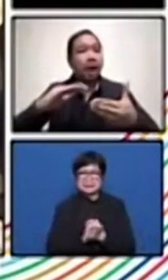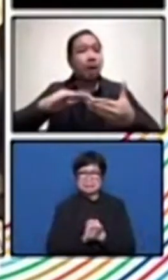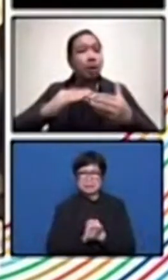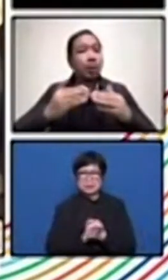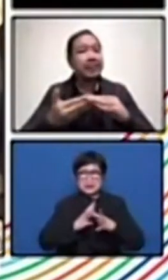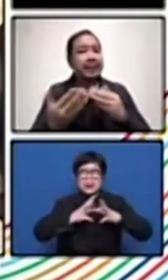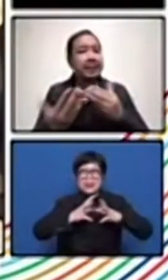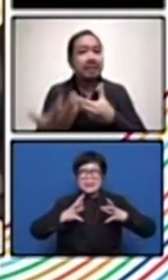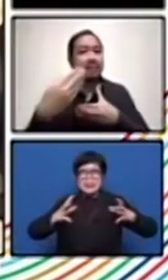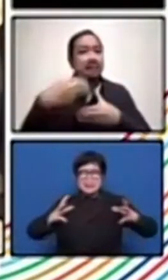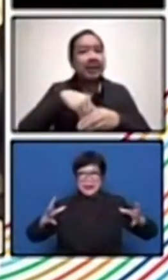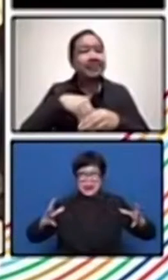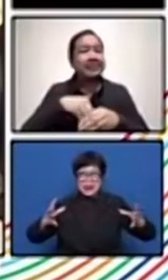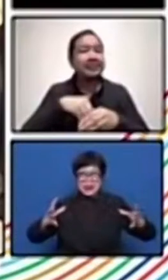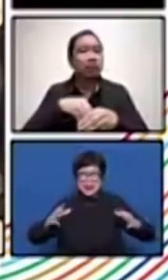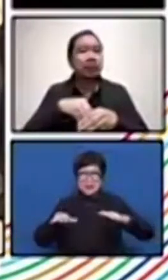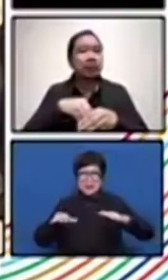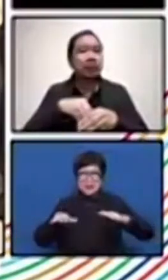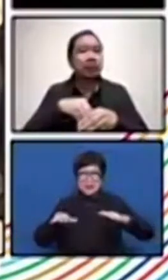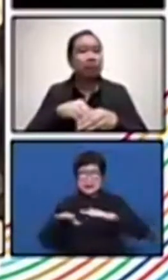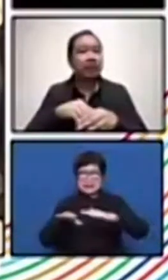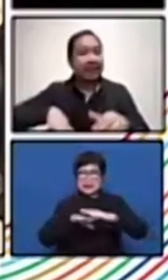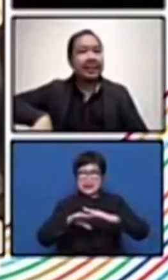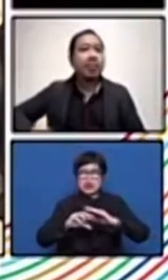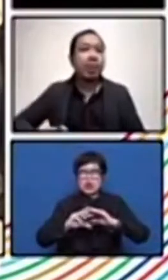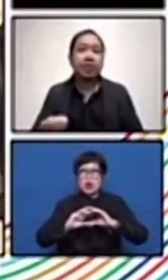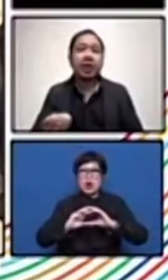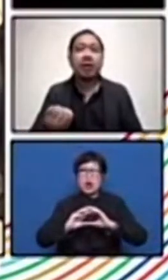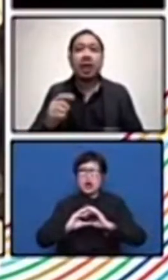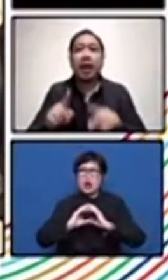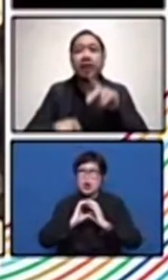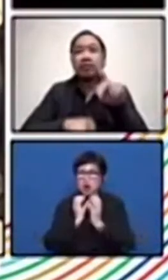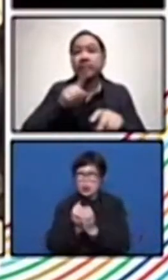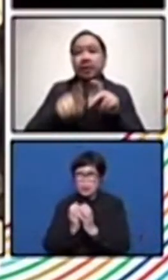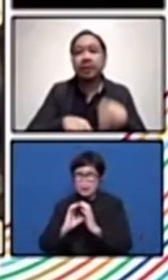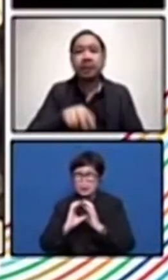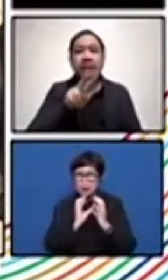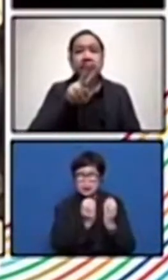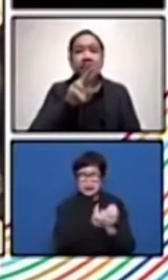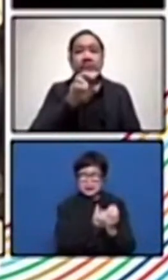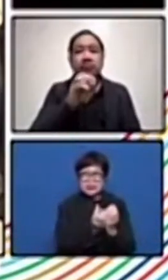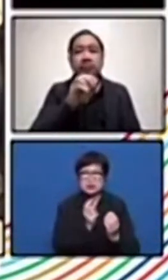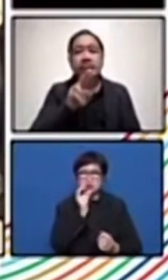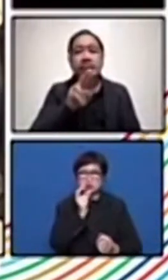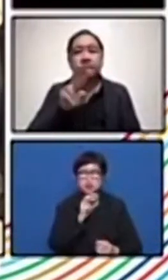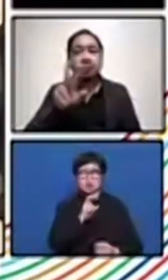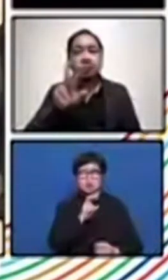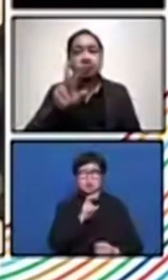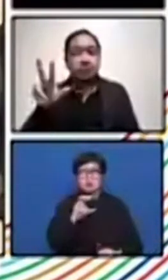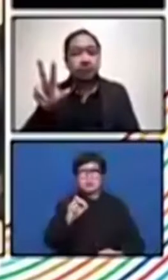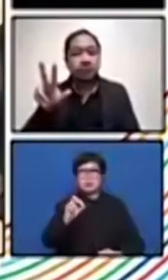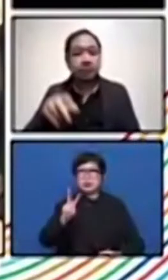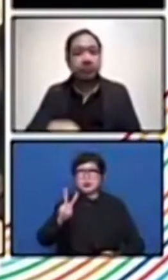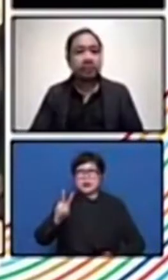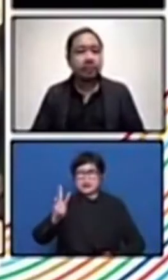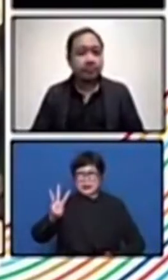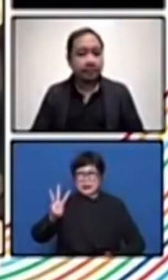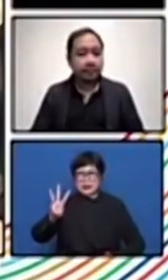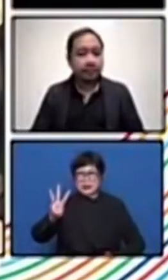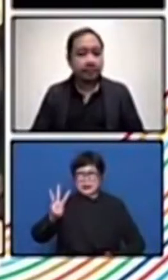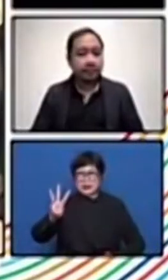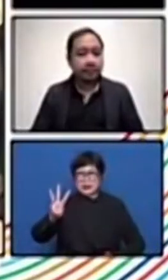Cambodia in 2000 2003 23 this usually a distributed